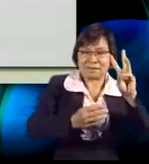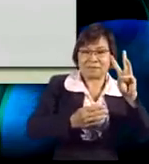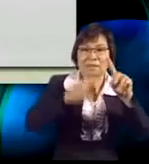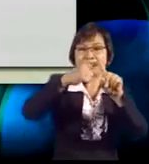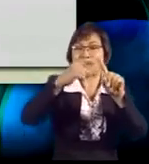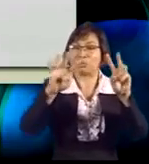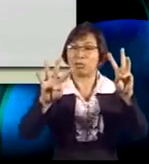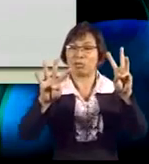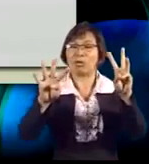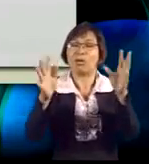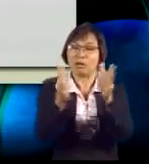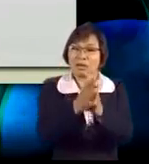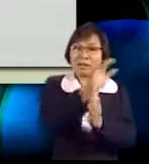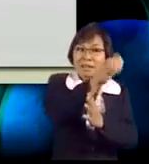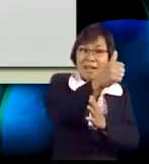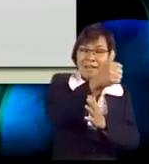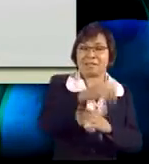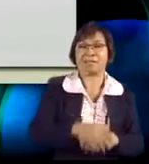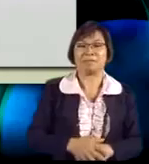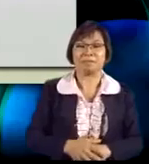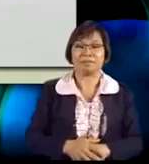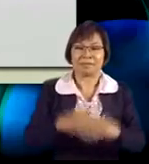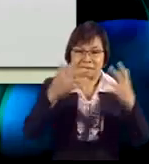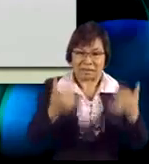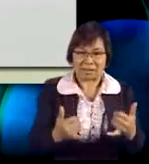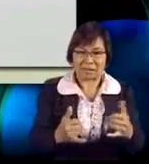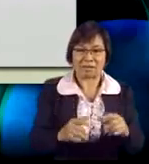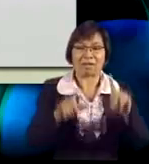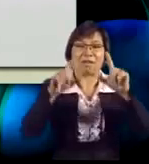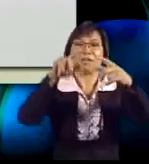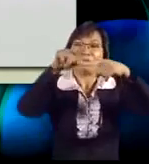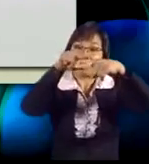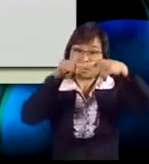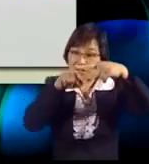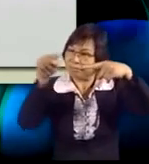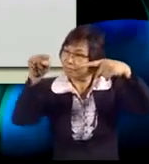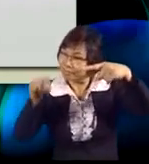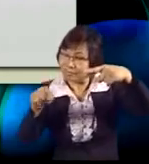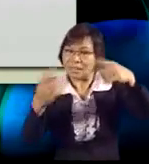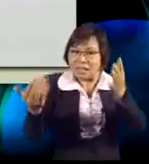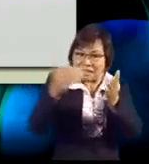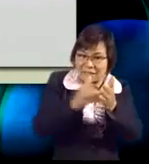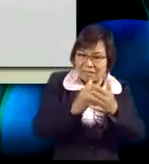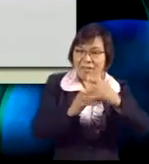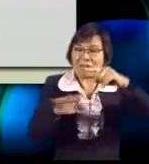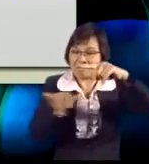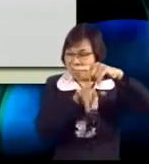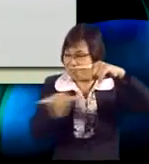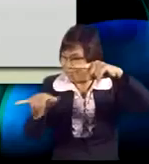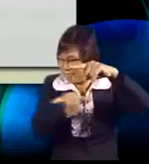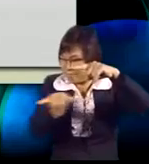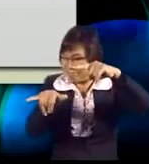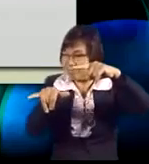We start by adding the whole numbers. 6 plus 4 equals 10. Now, we look at